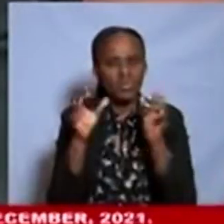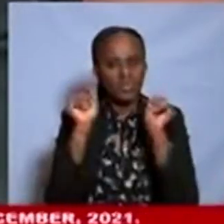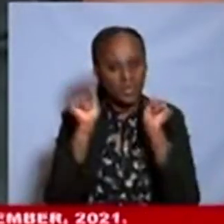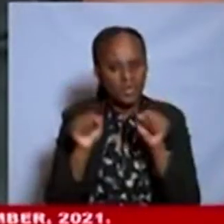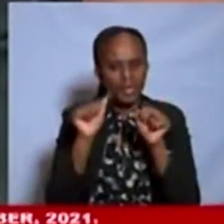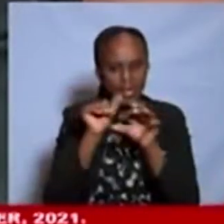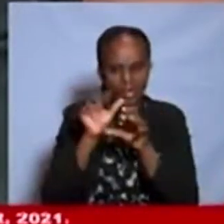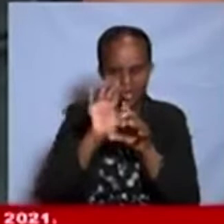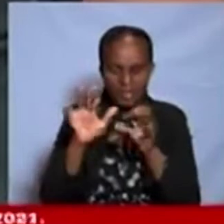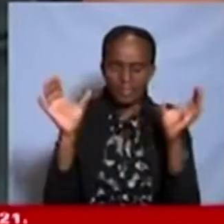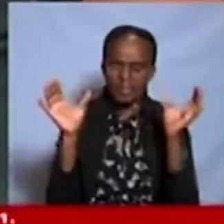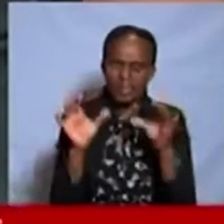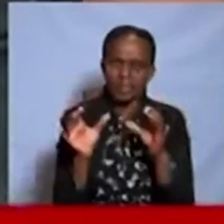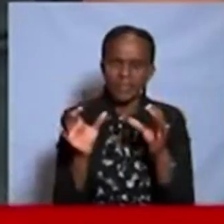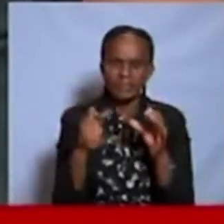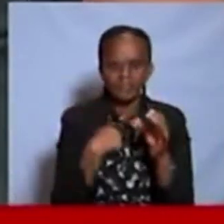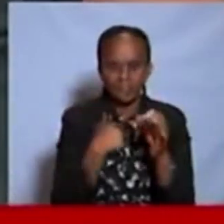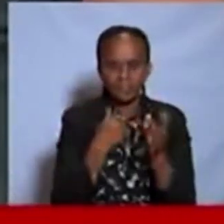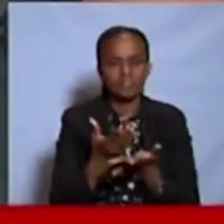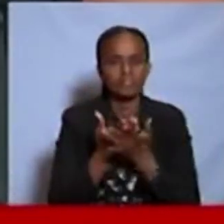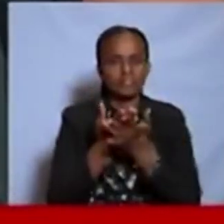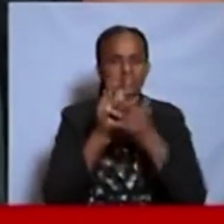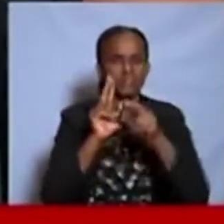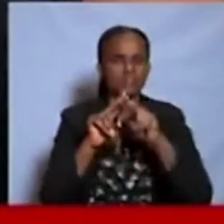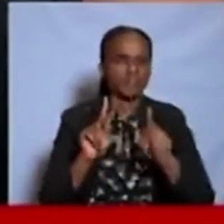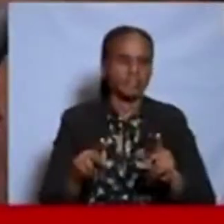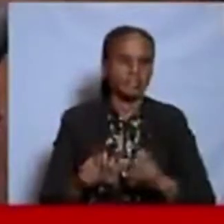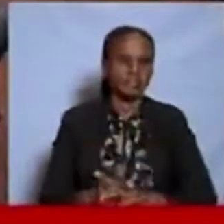of the council? I submit, Chair.